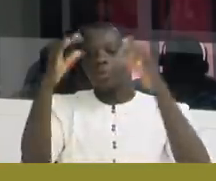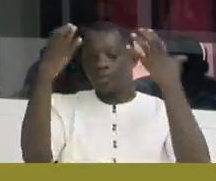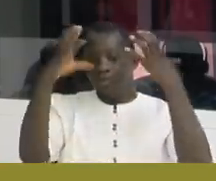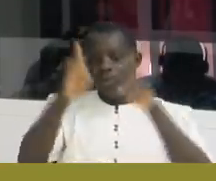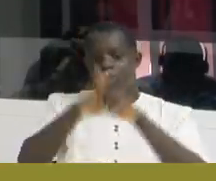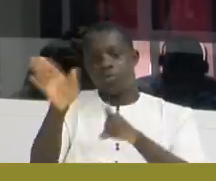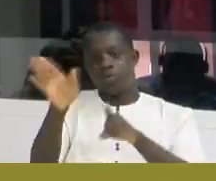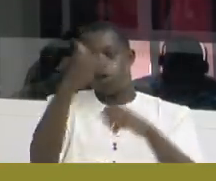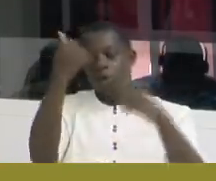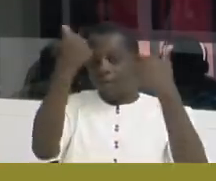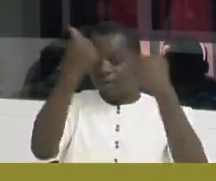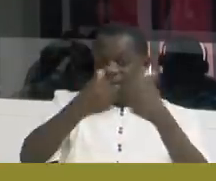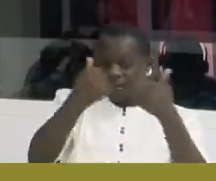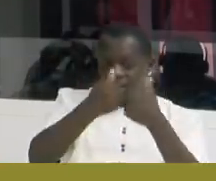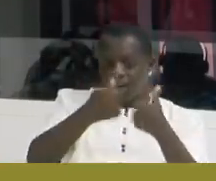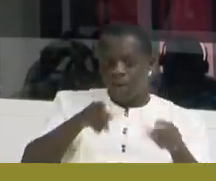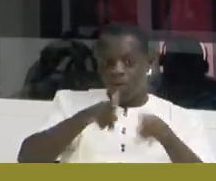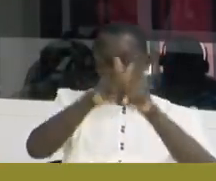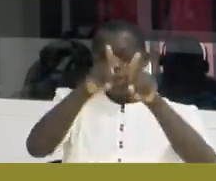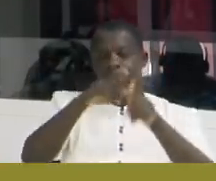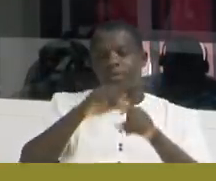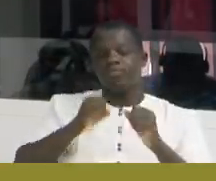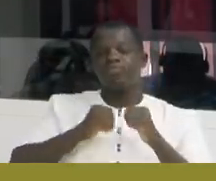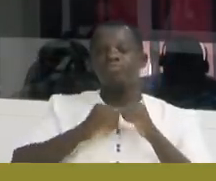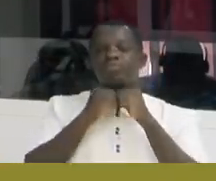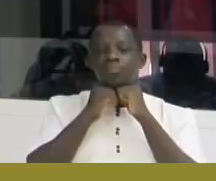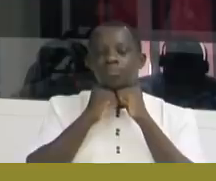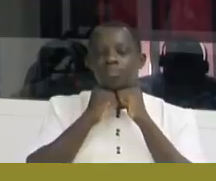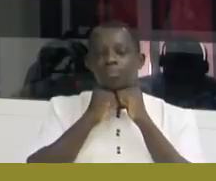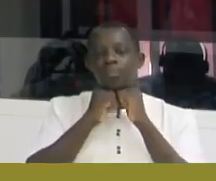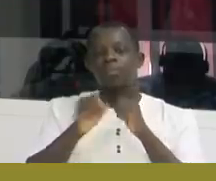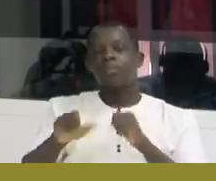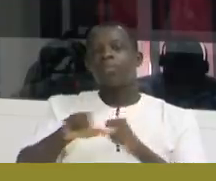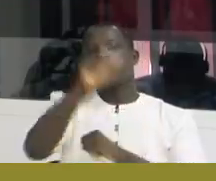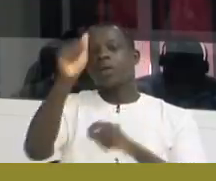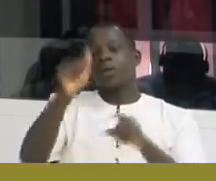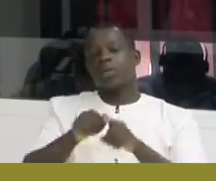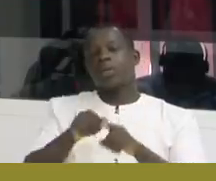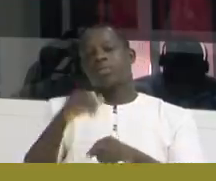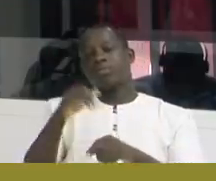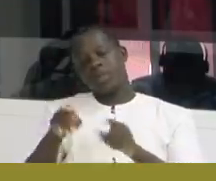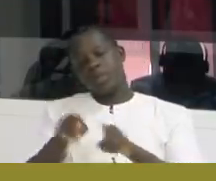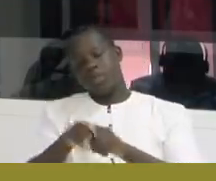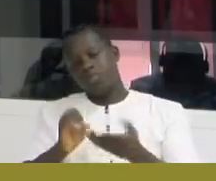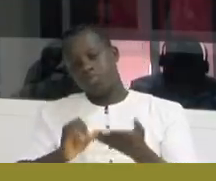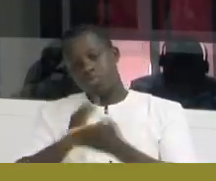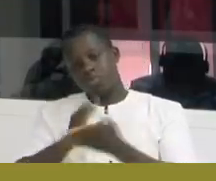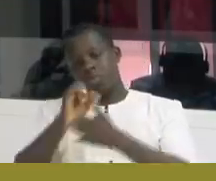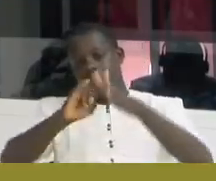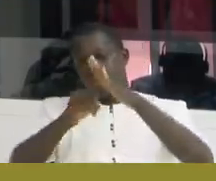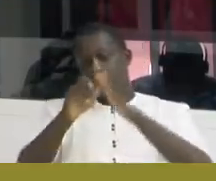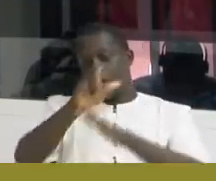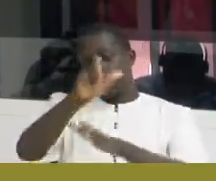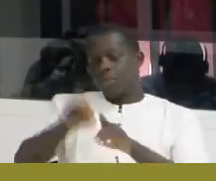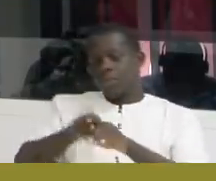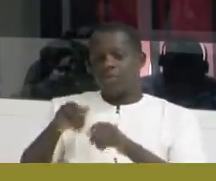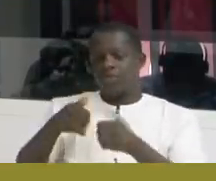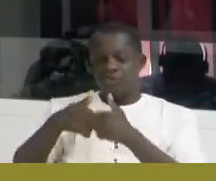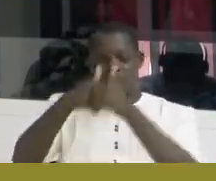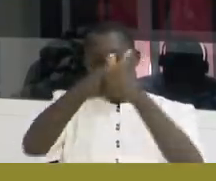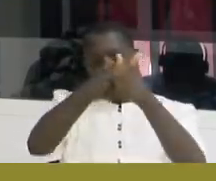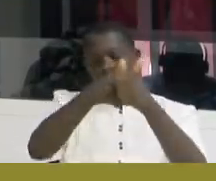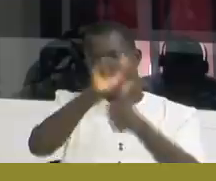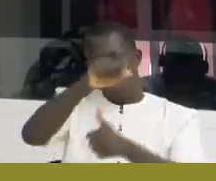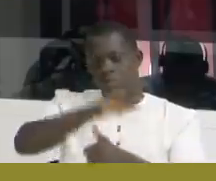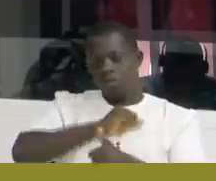war with him. Yes. And gladly, of course, serve as his subordinate. Absolutely. Follow him as your commander. Yes,